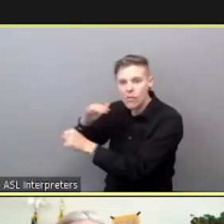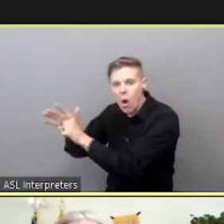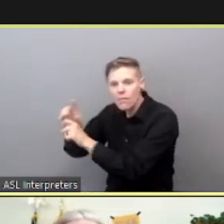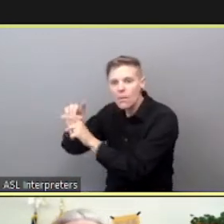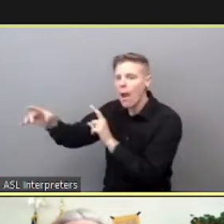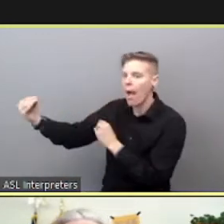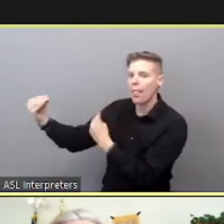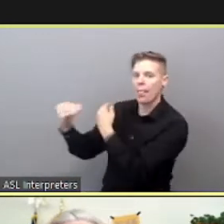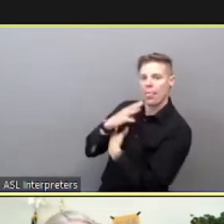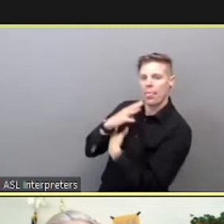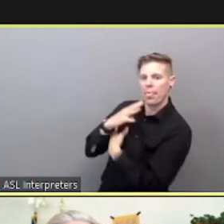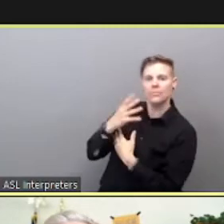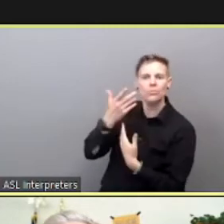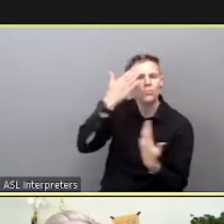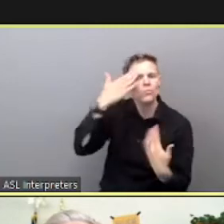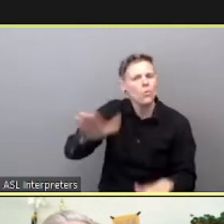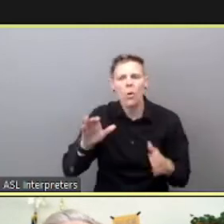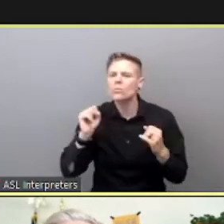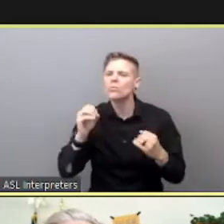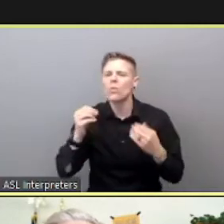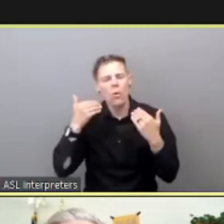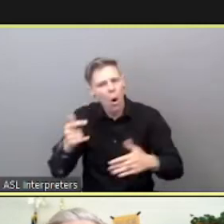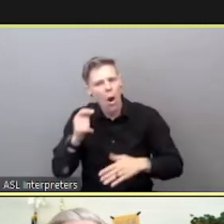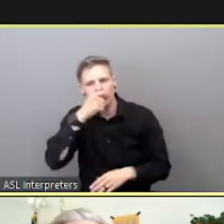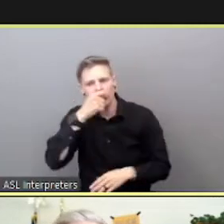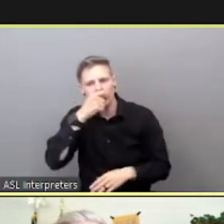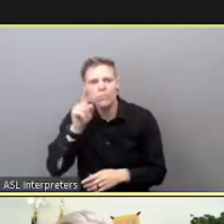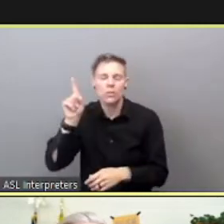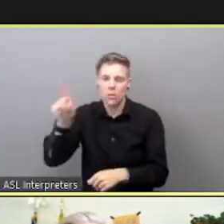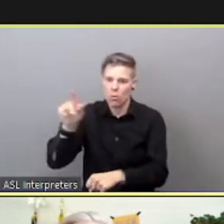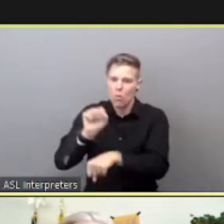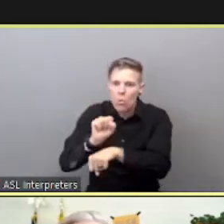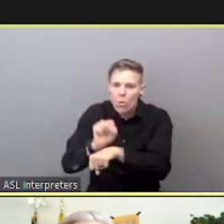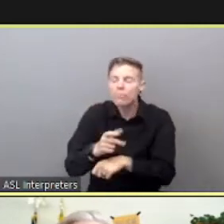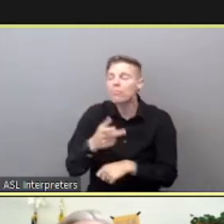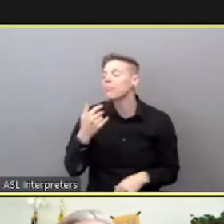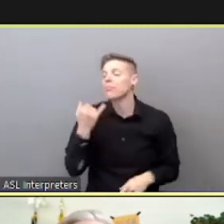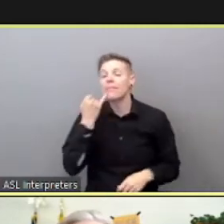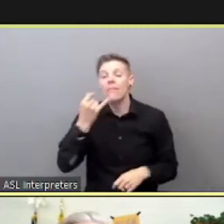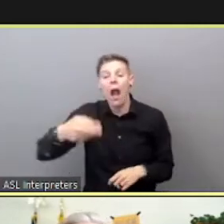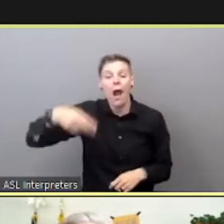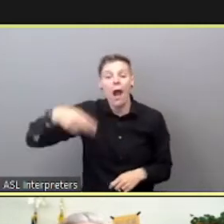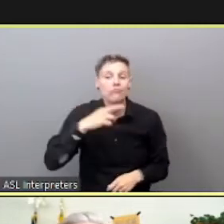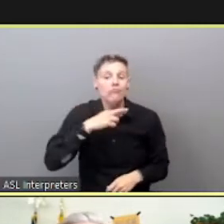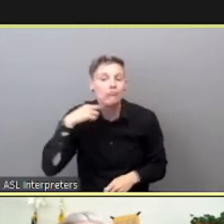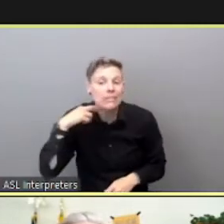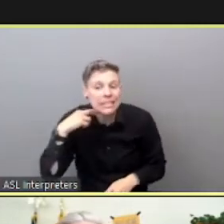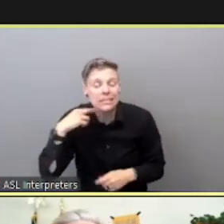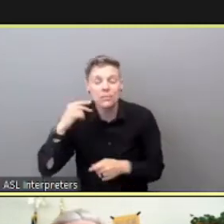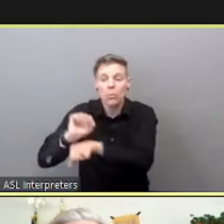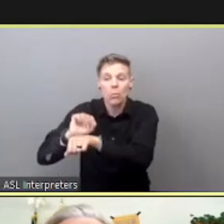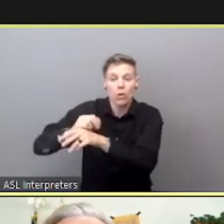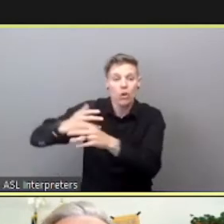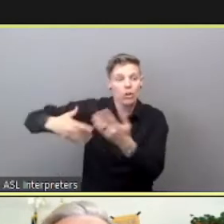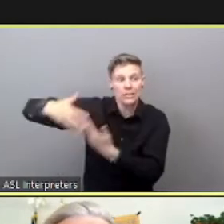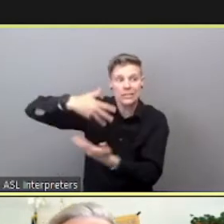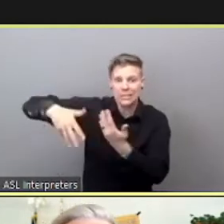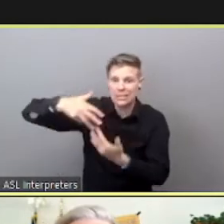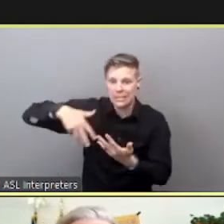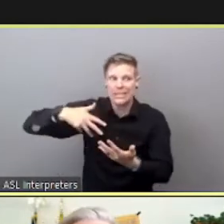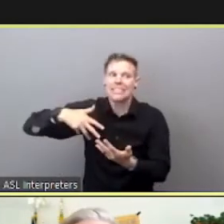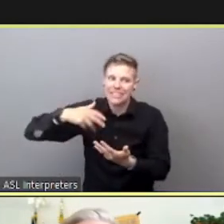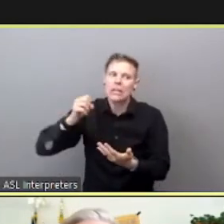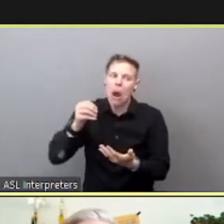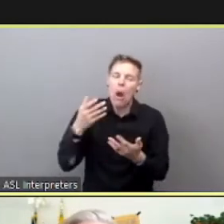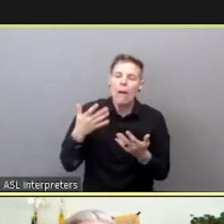and you think that there's sick people coming to work, which shouldn't happen. Just regardless of your